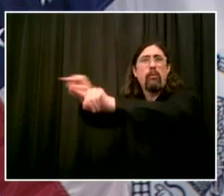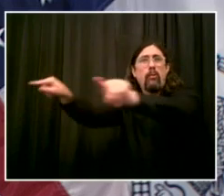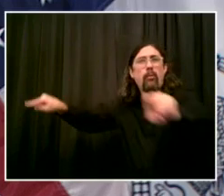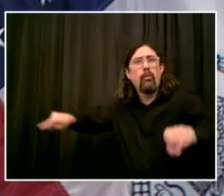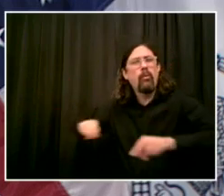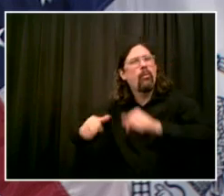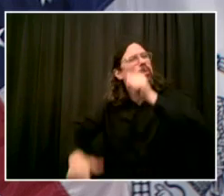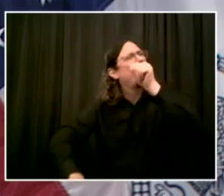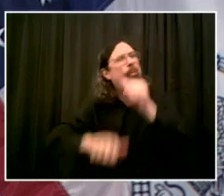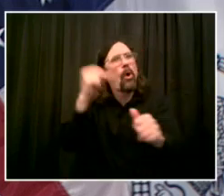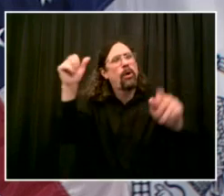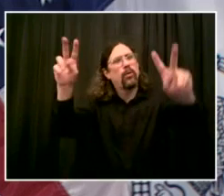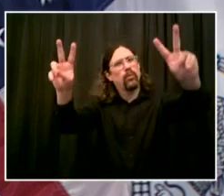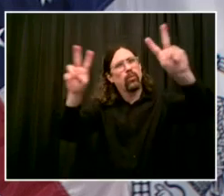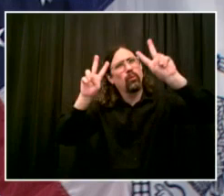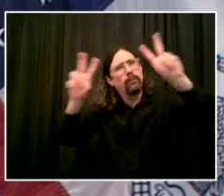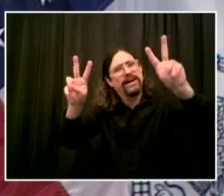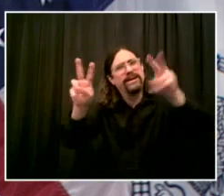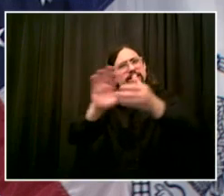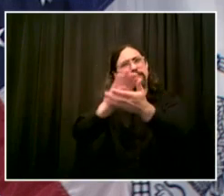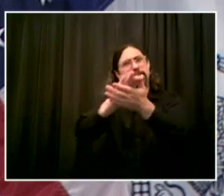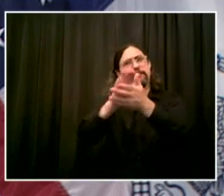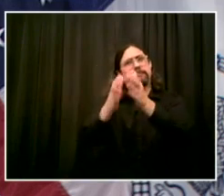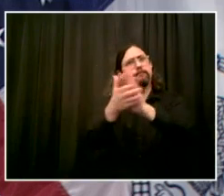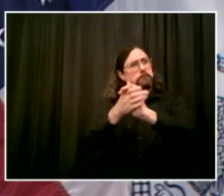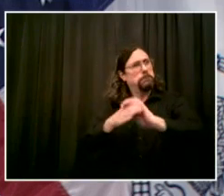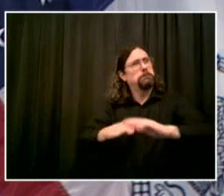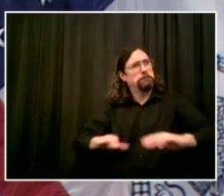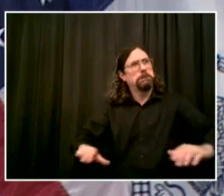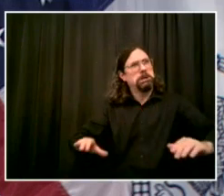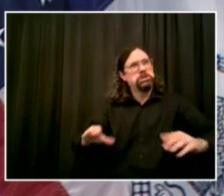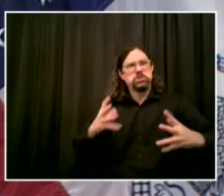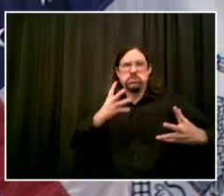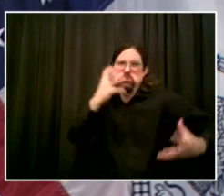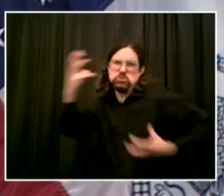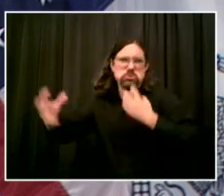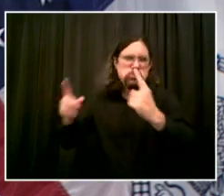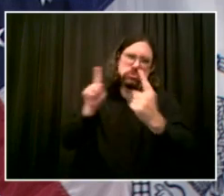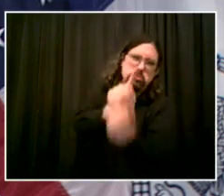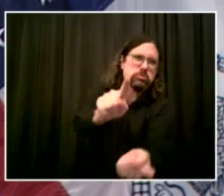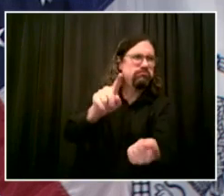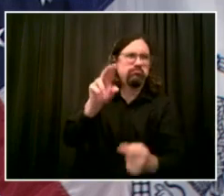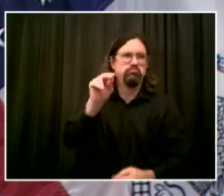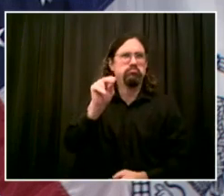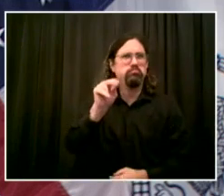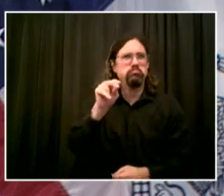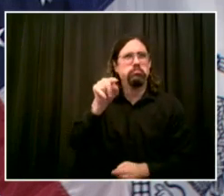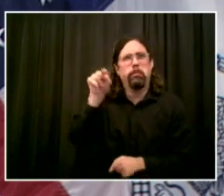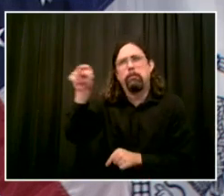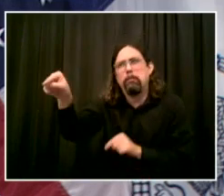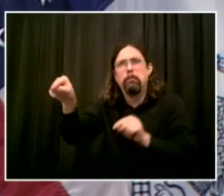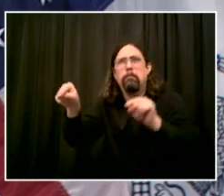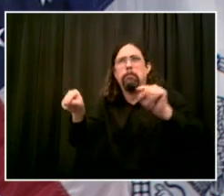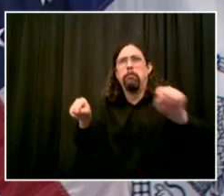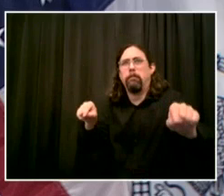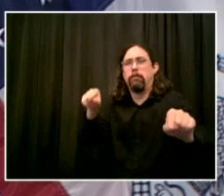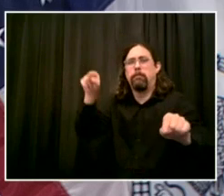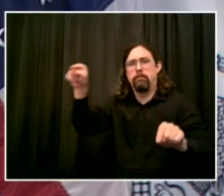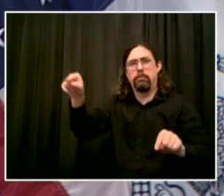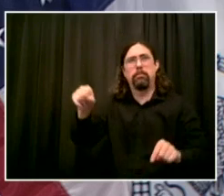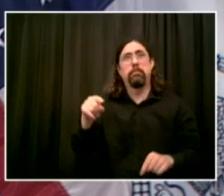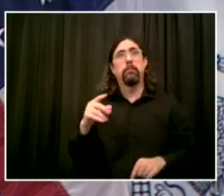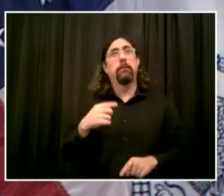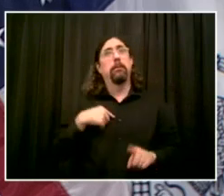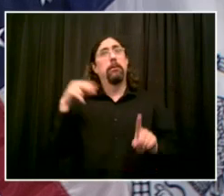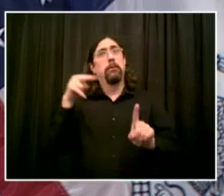site, I've been really clear. We respect freedom of speech, but we must see safety, and we have to protect safety at the